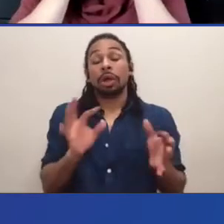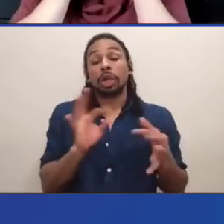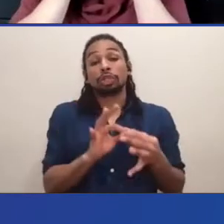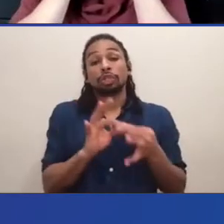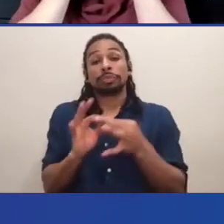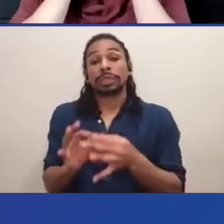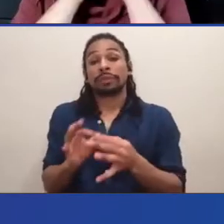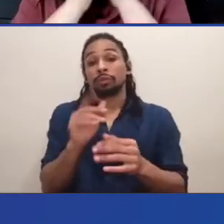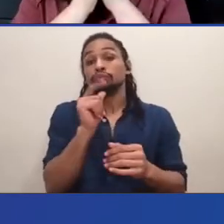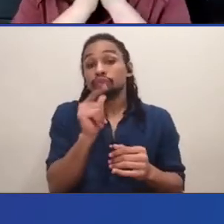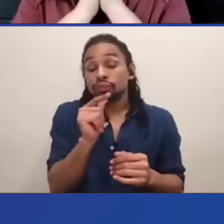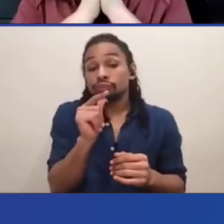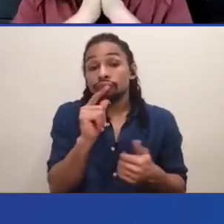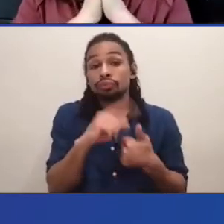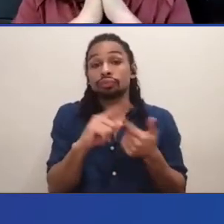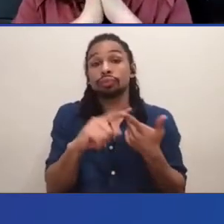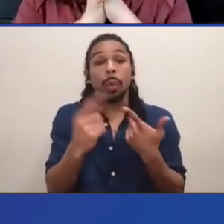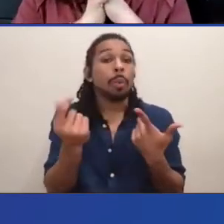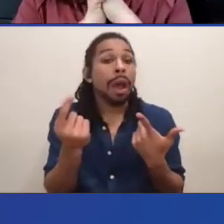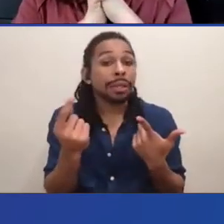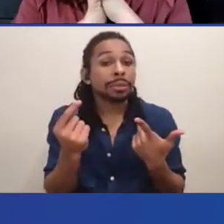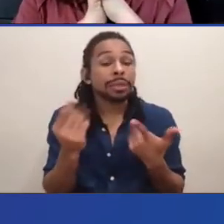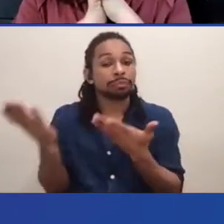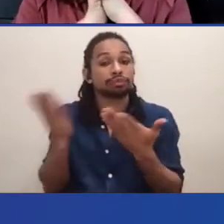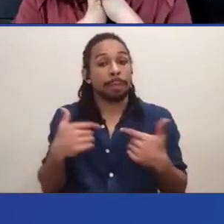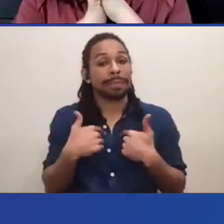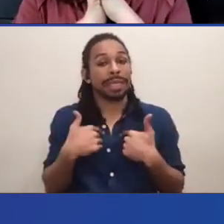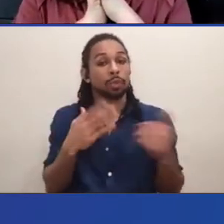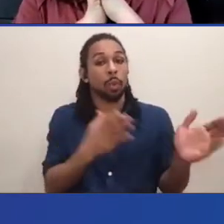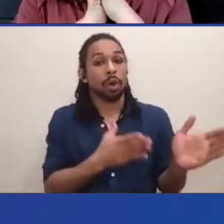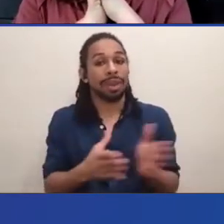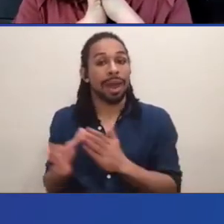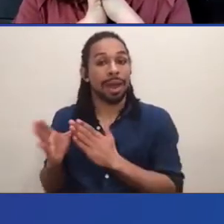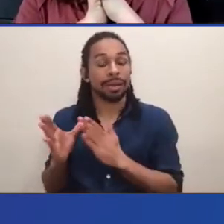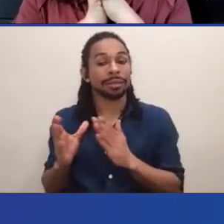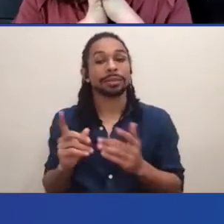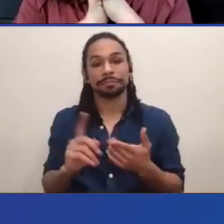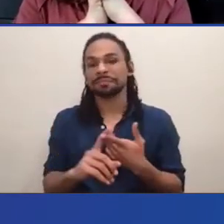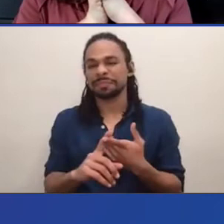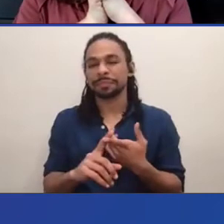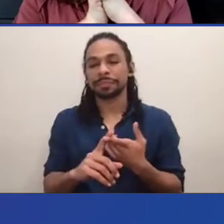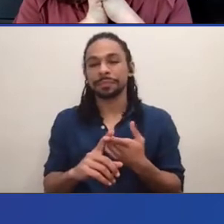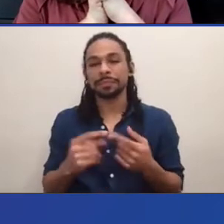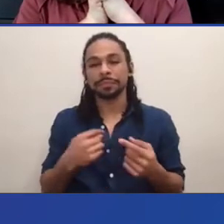what has brought me to organize, I think, I'm